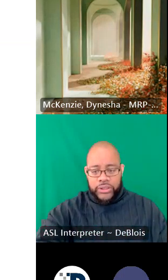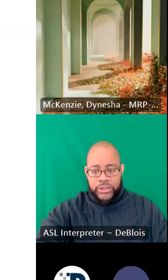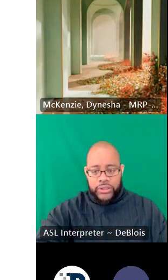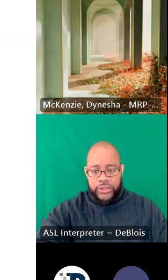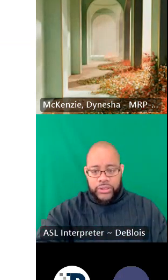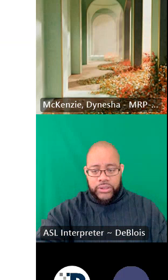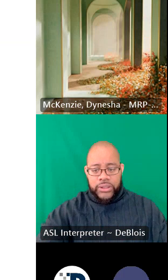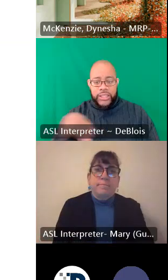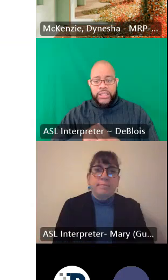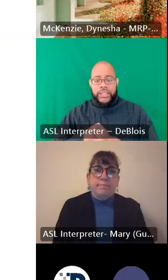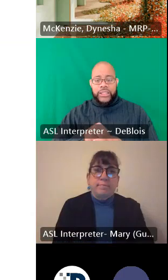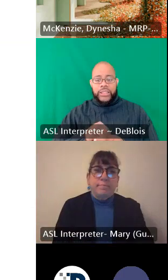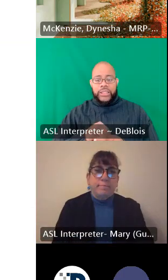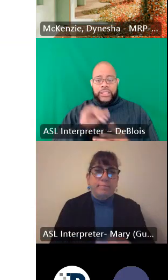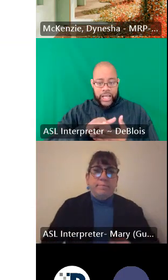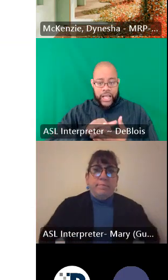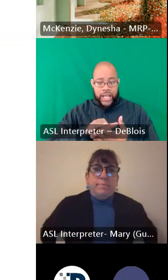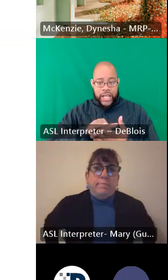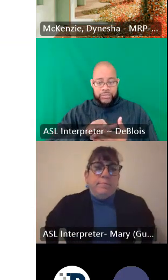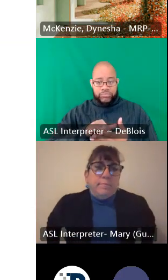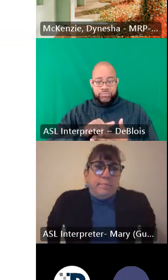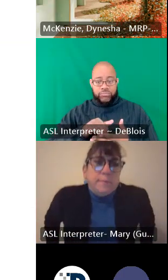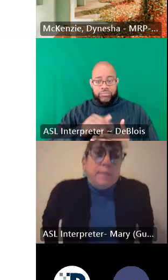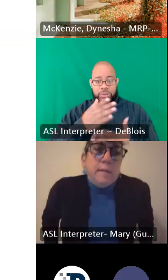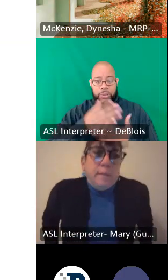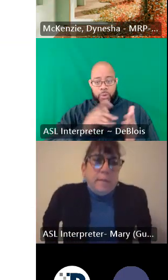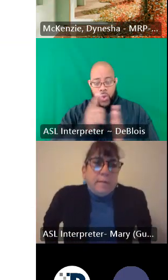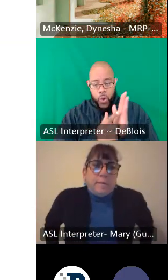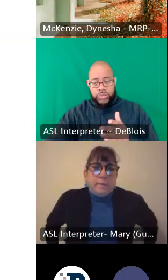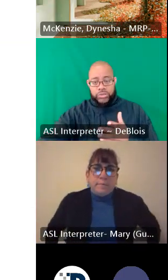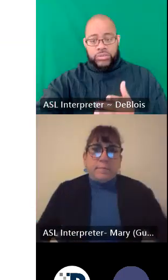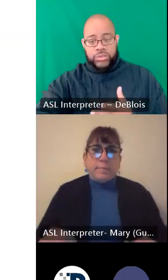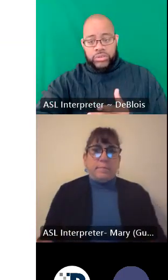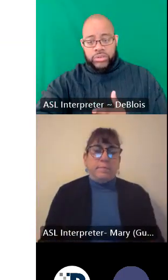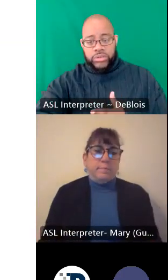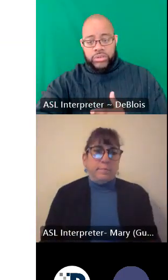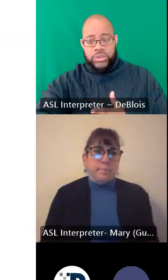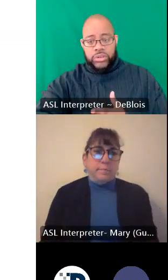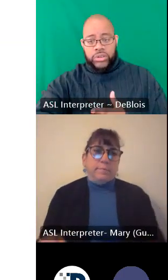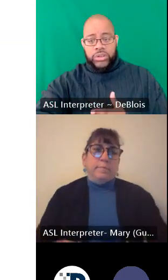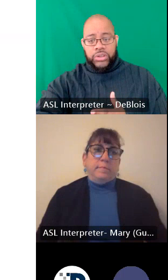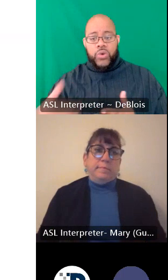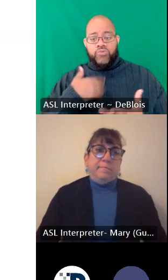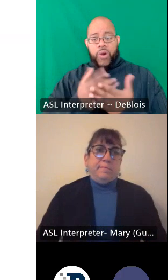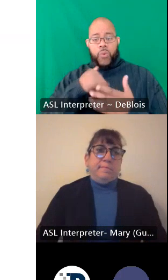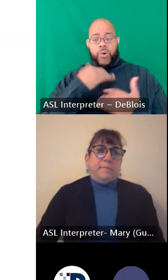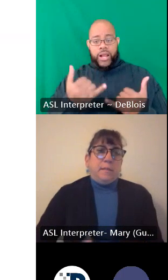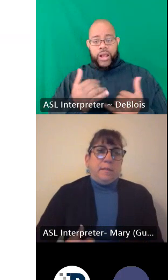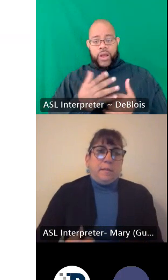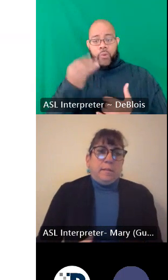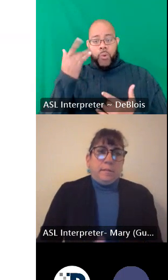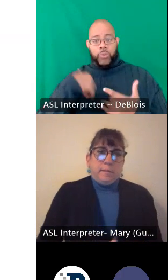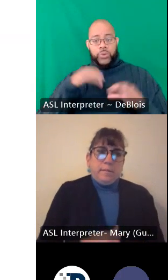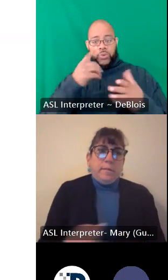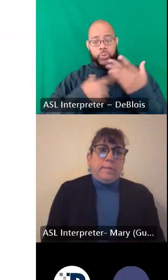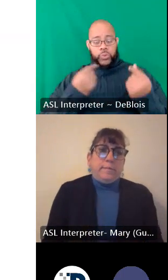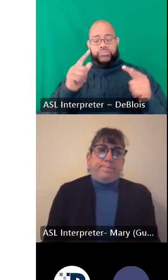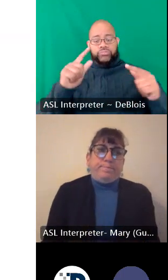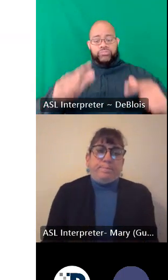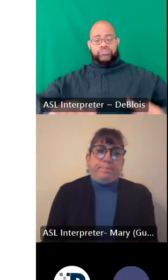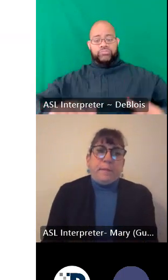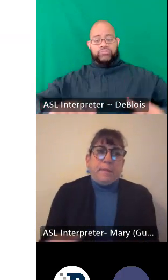an overview of some of the laws that brought us to where we are now and why we do what we do.